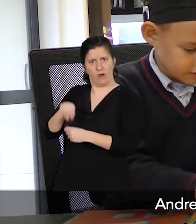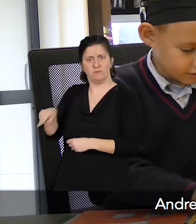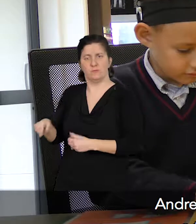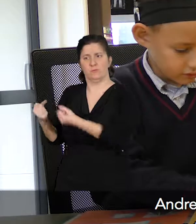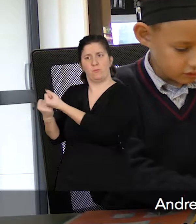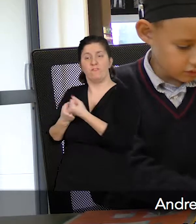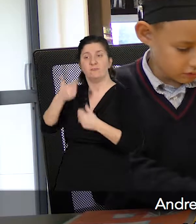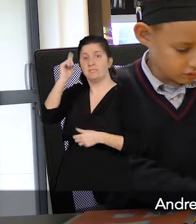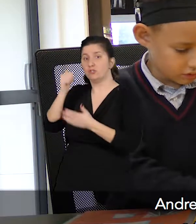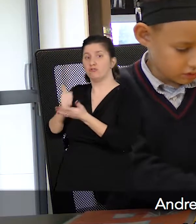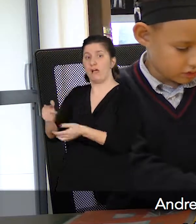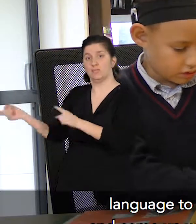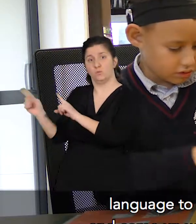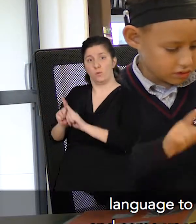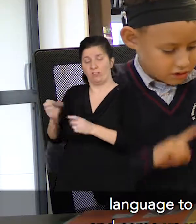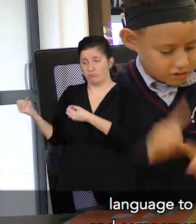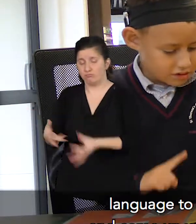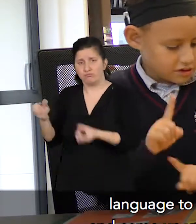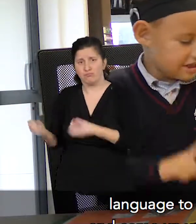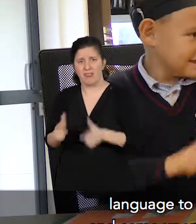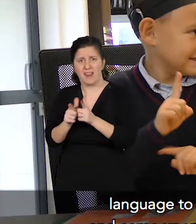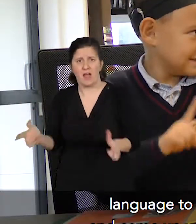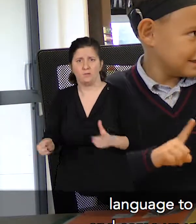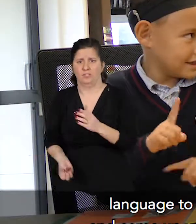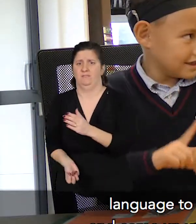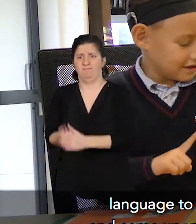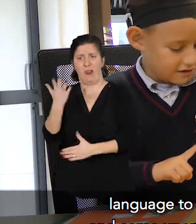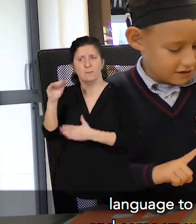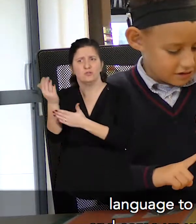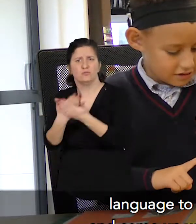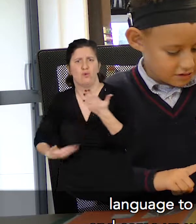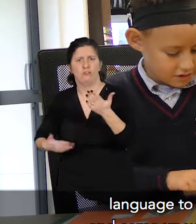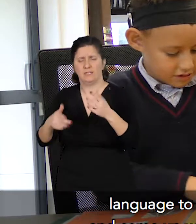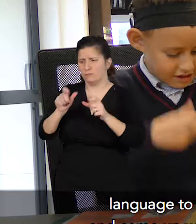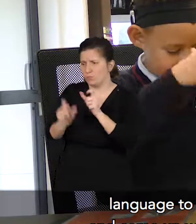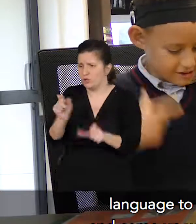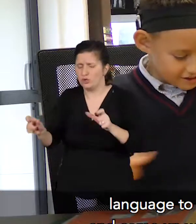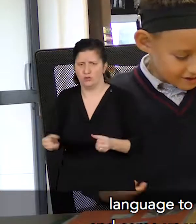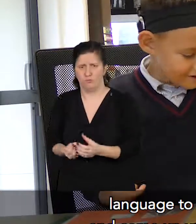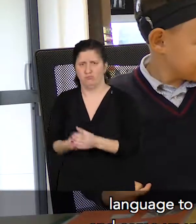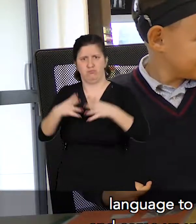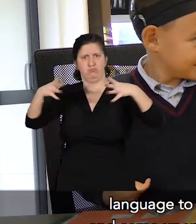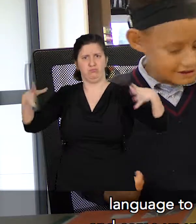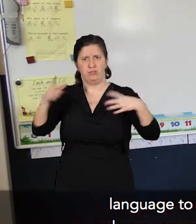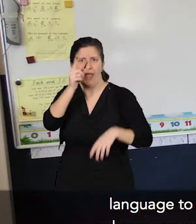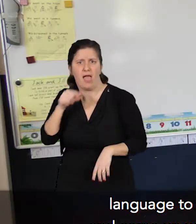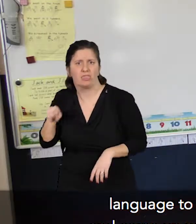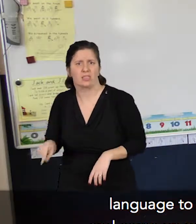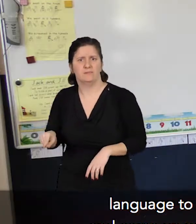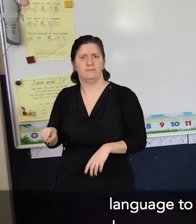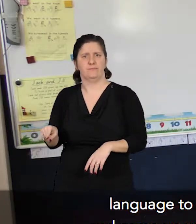help give him language to come up with a story and come up with words and come up with